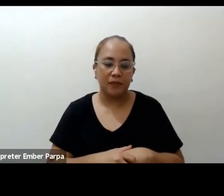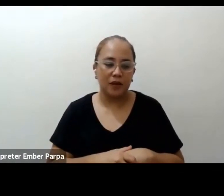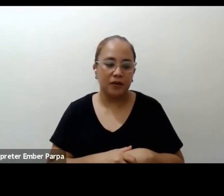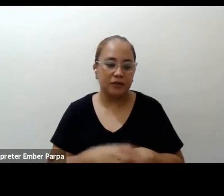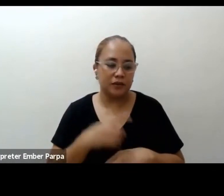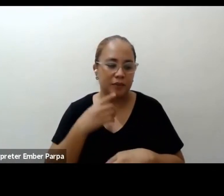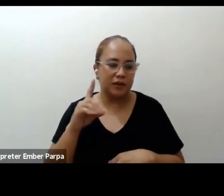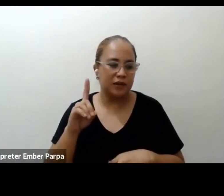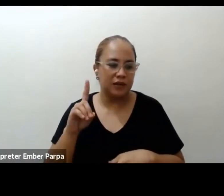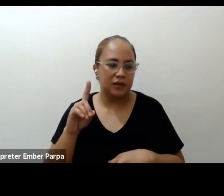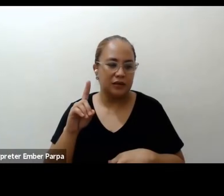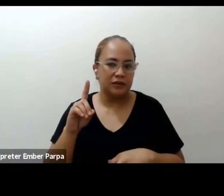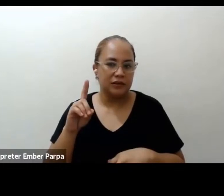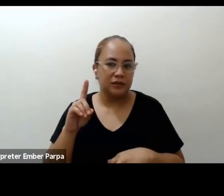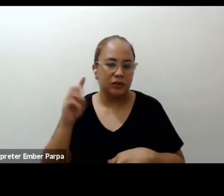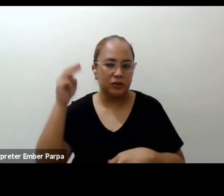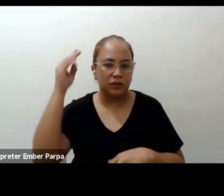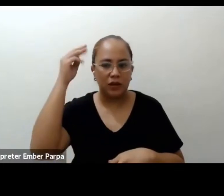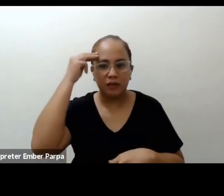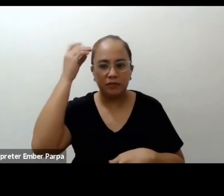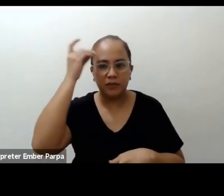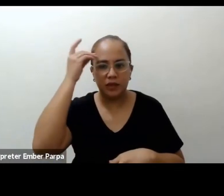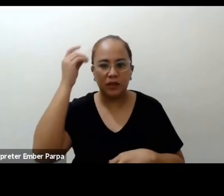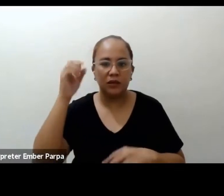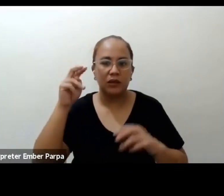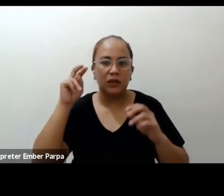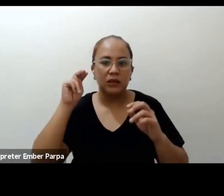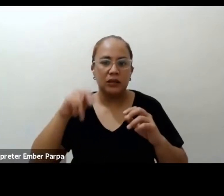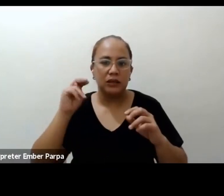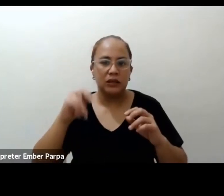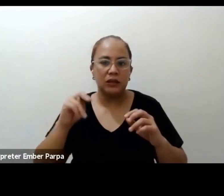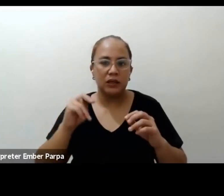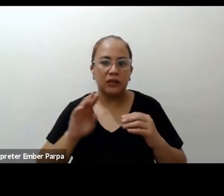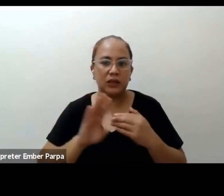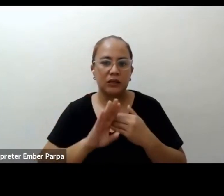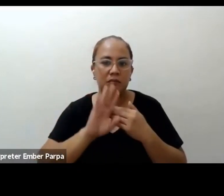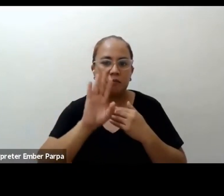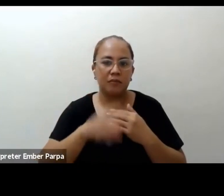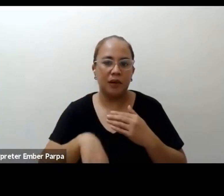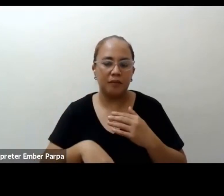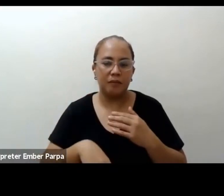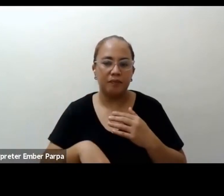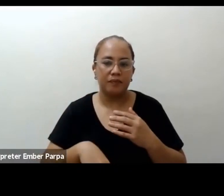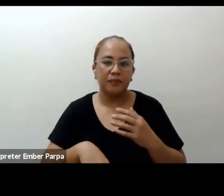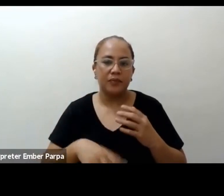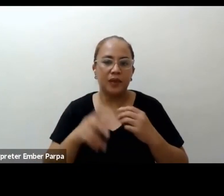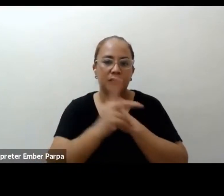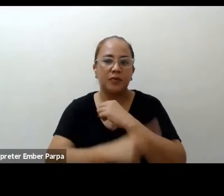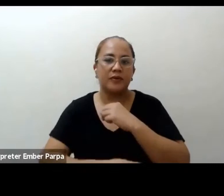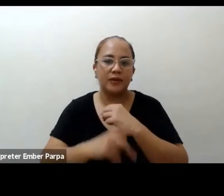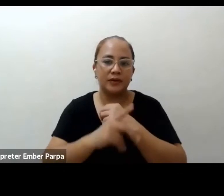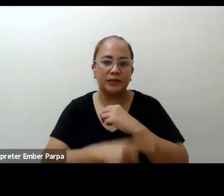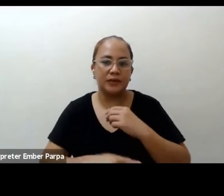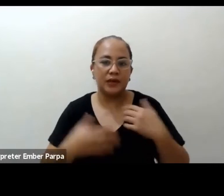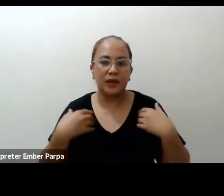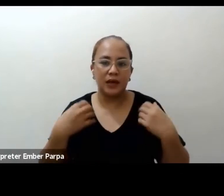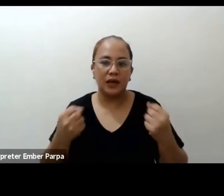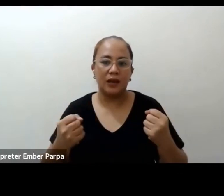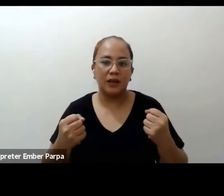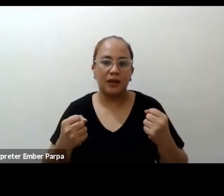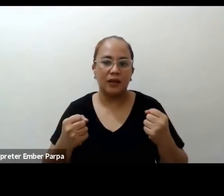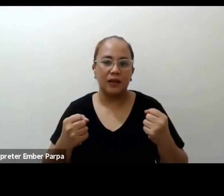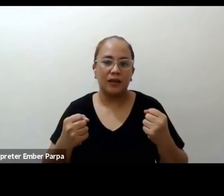Dairit was using a lot na pwede kayong ibalik ang provincial